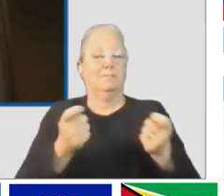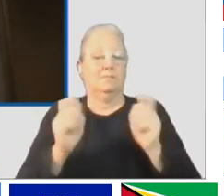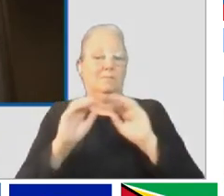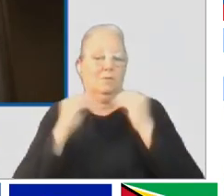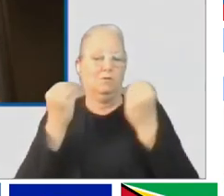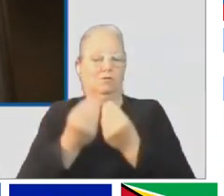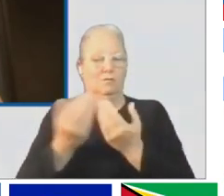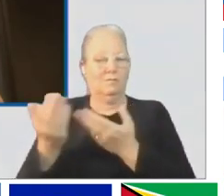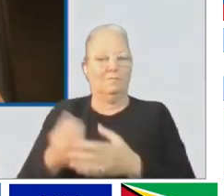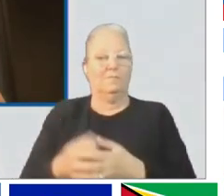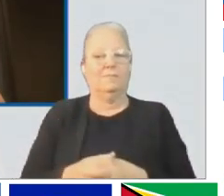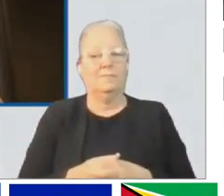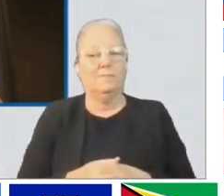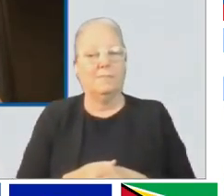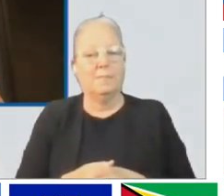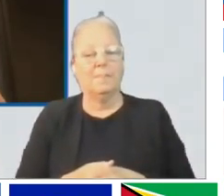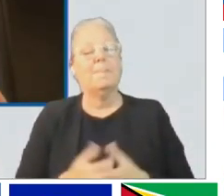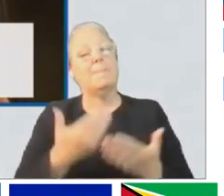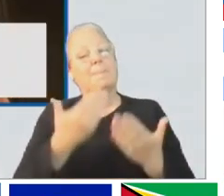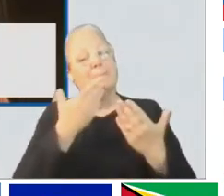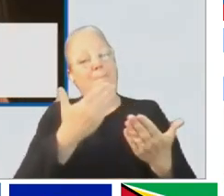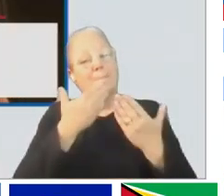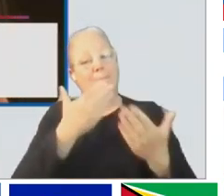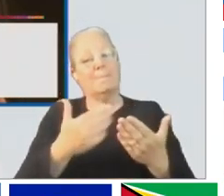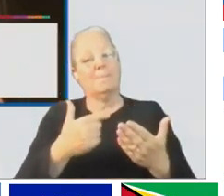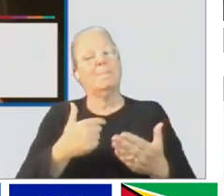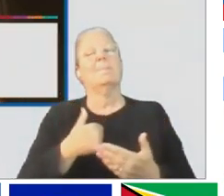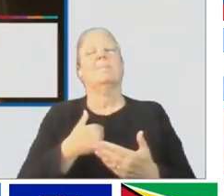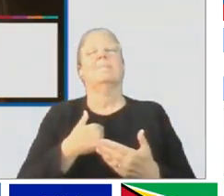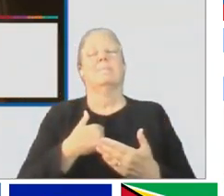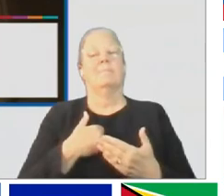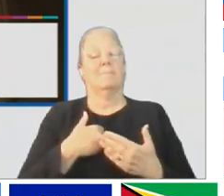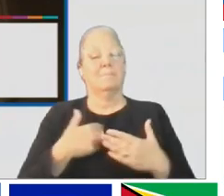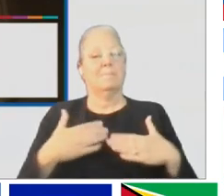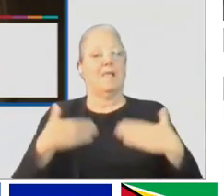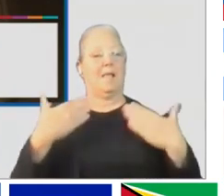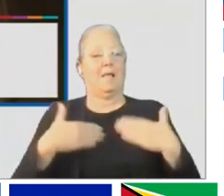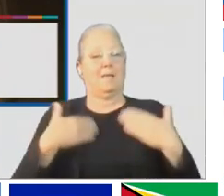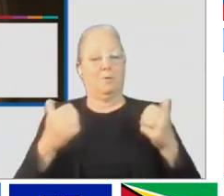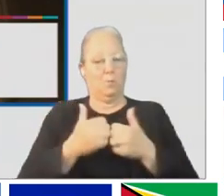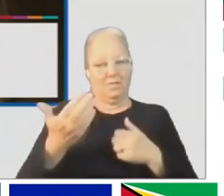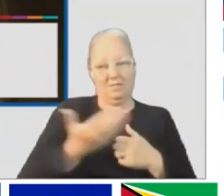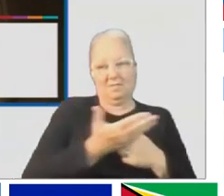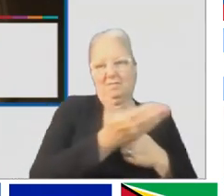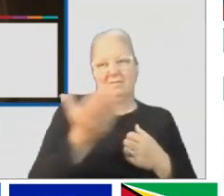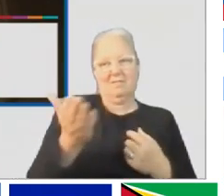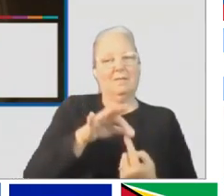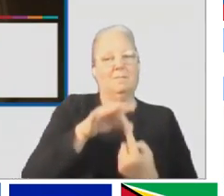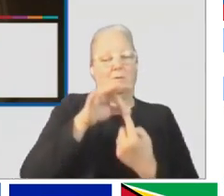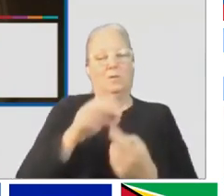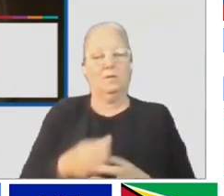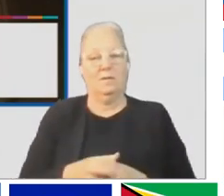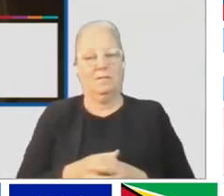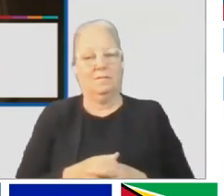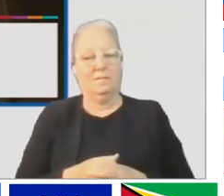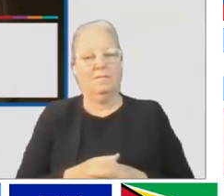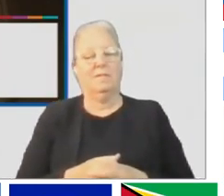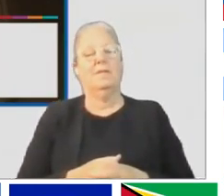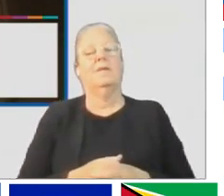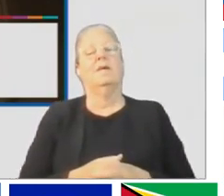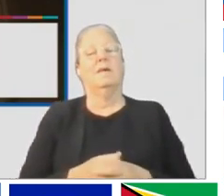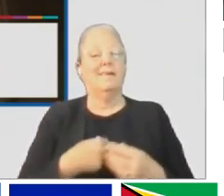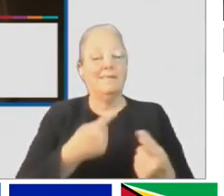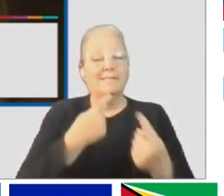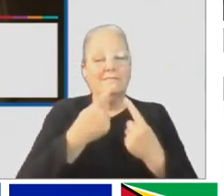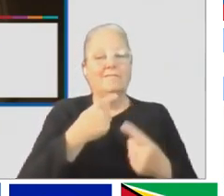Thank you, Mr. Glaze. It's an honor to be here amongst this impressive set of panelists. I appreciate the opportunity to discuss the Federal Emergency